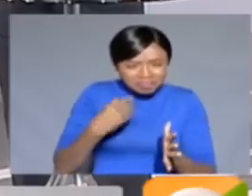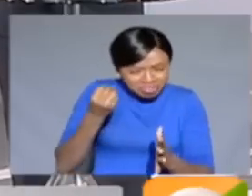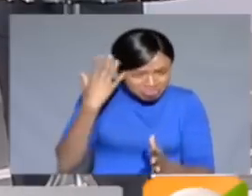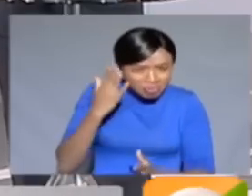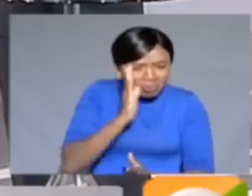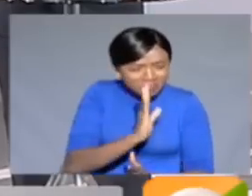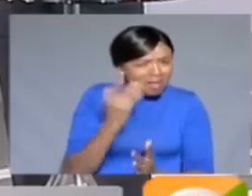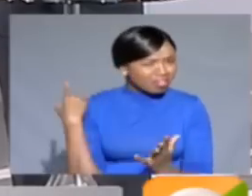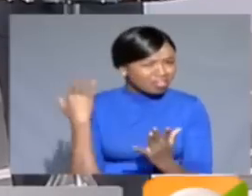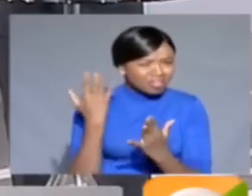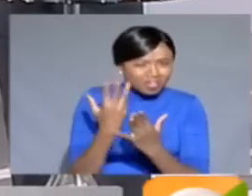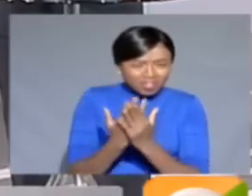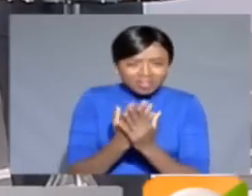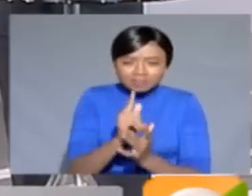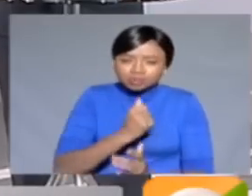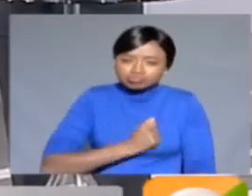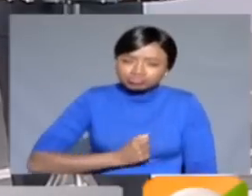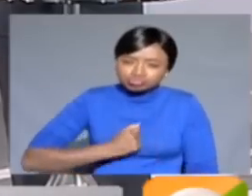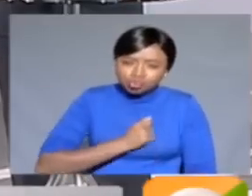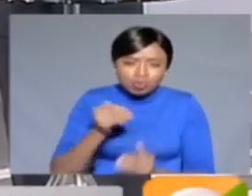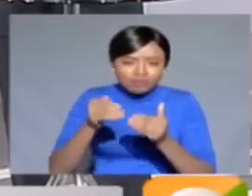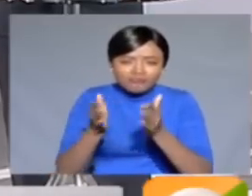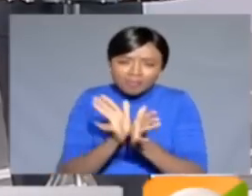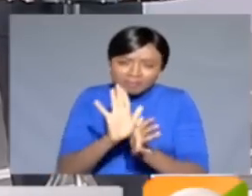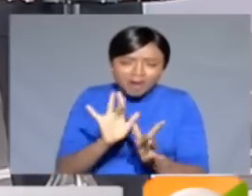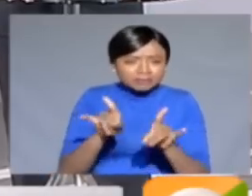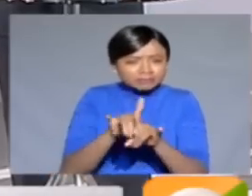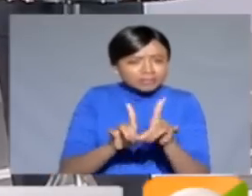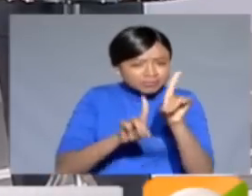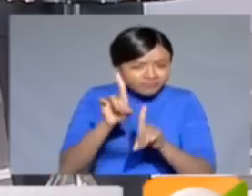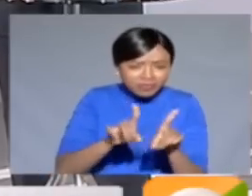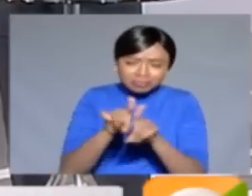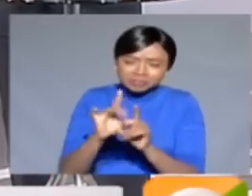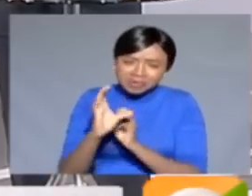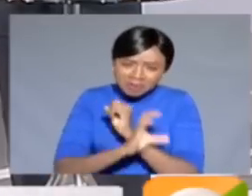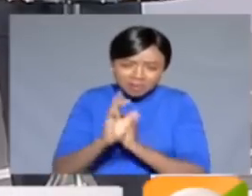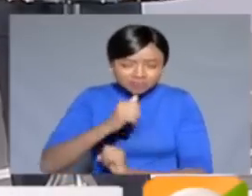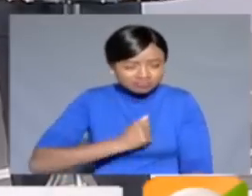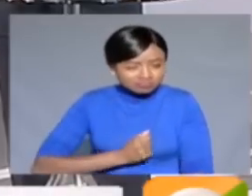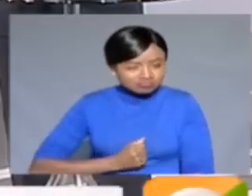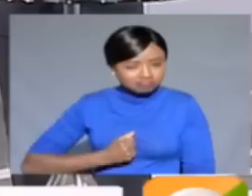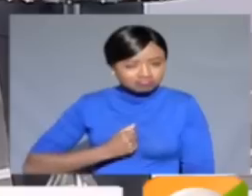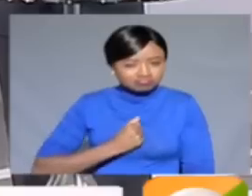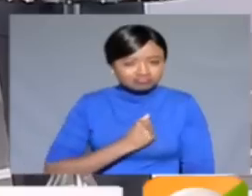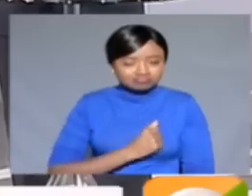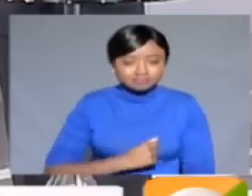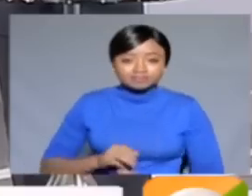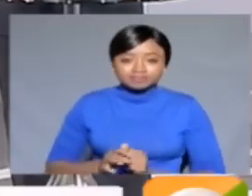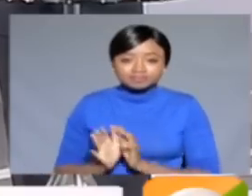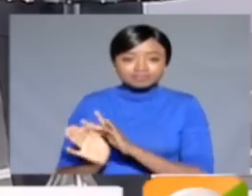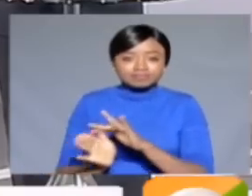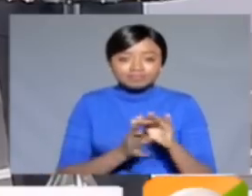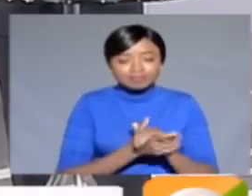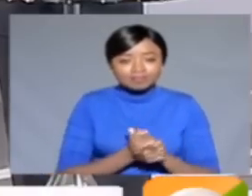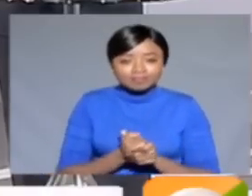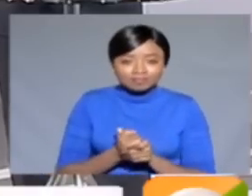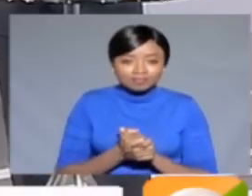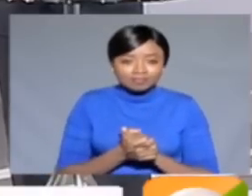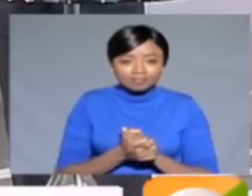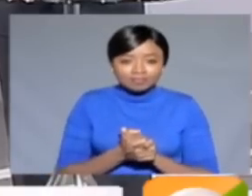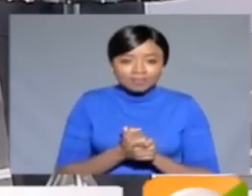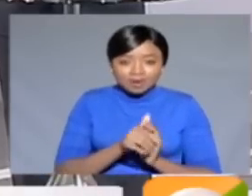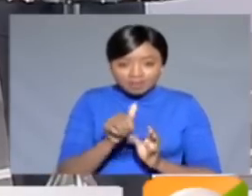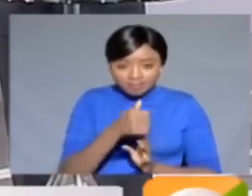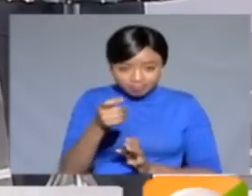time. Condolences to the entire family, Safaricom, and the country. This is from Mohamed Nyaoga. And to the chair of the National Olympic Committee, Dr.